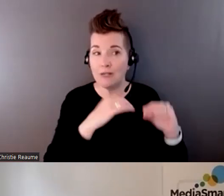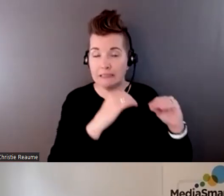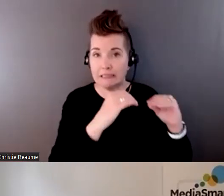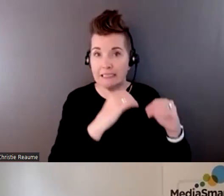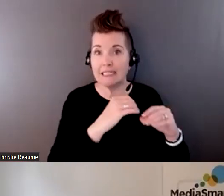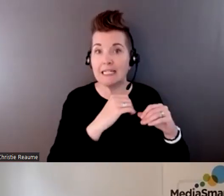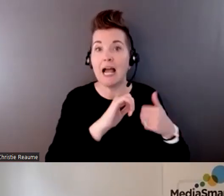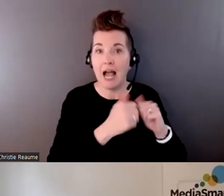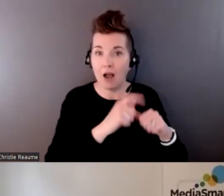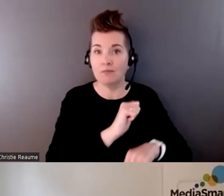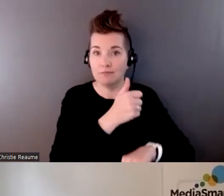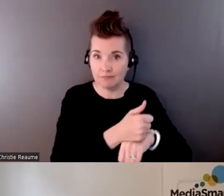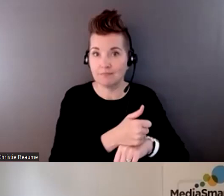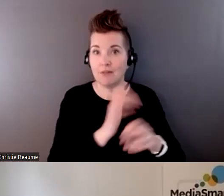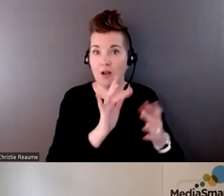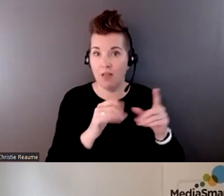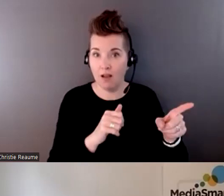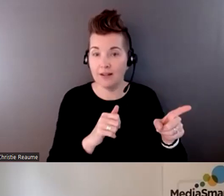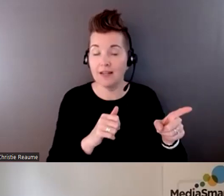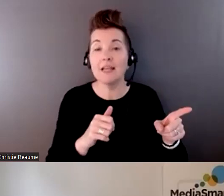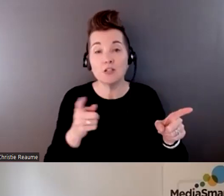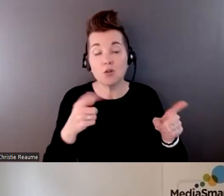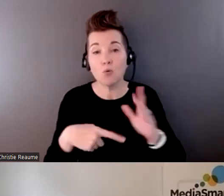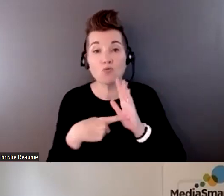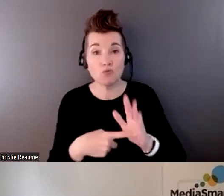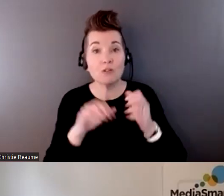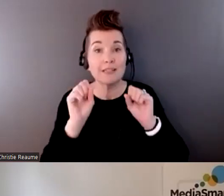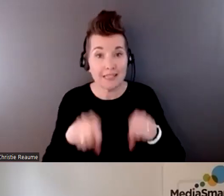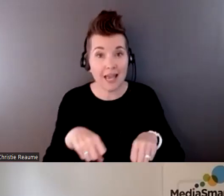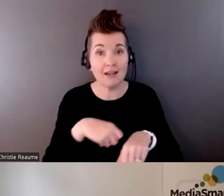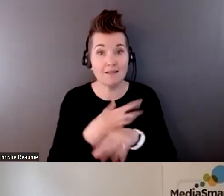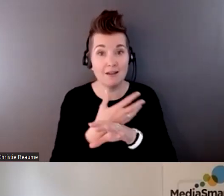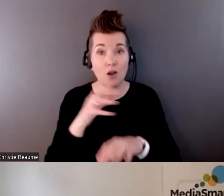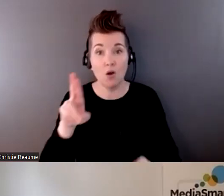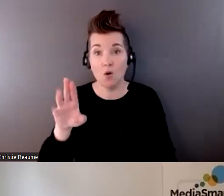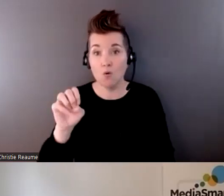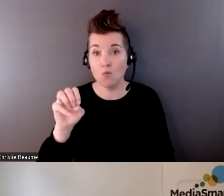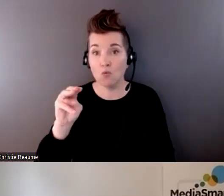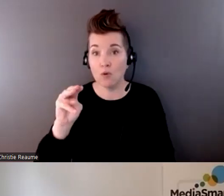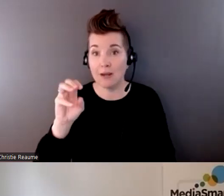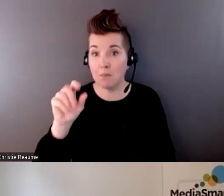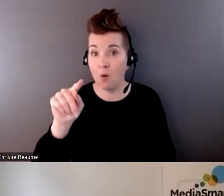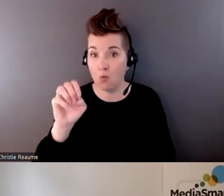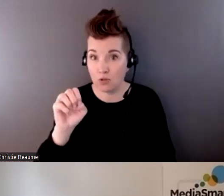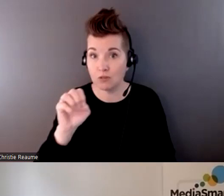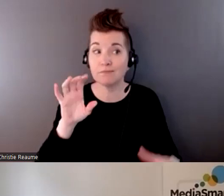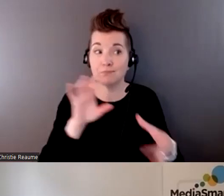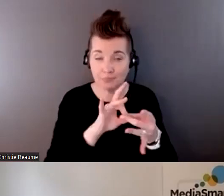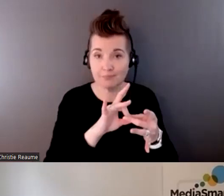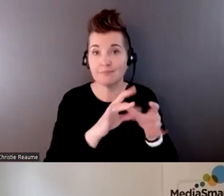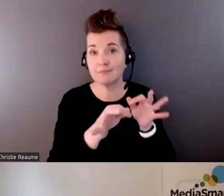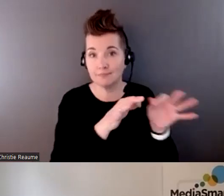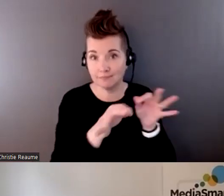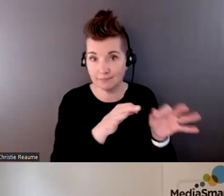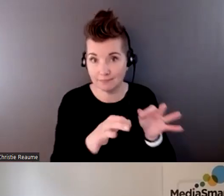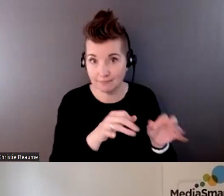one thing that I found really important it can be done remotely but a couple of things that stood out to me which was really important making sure that you